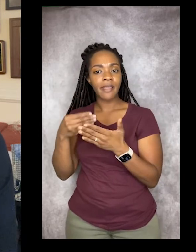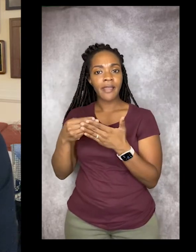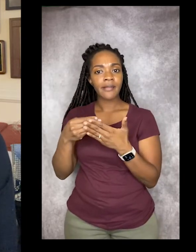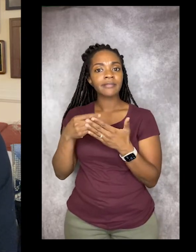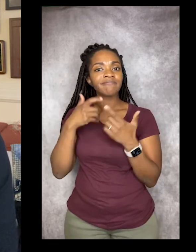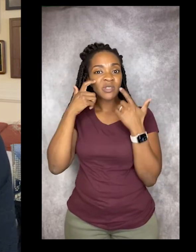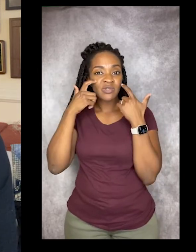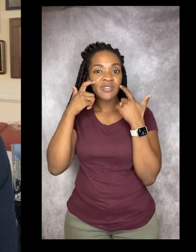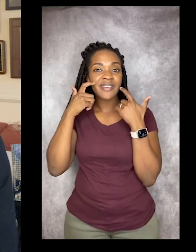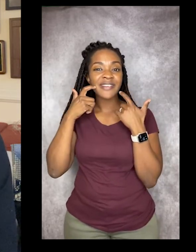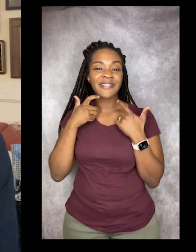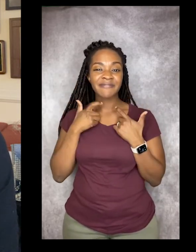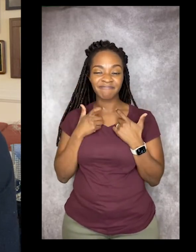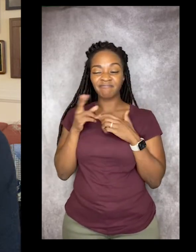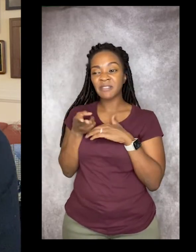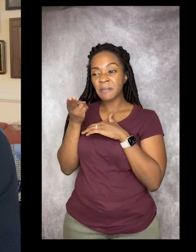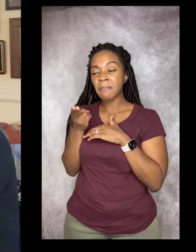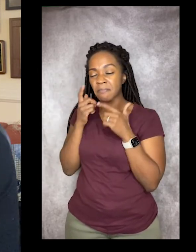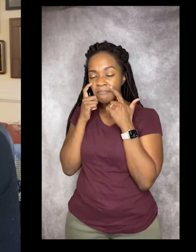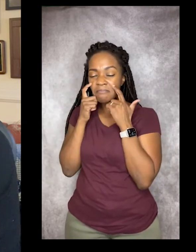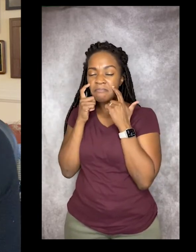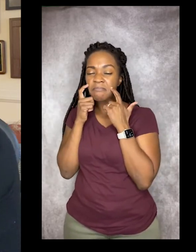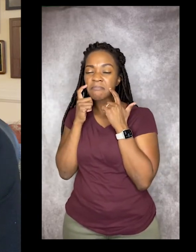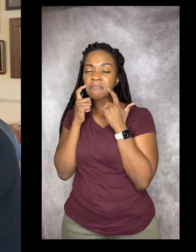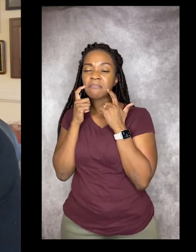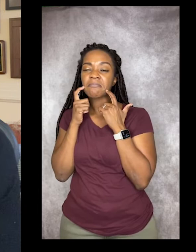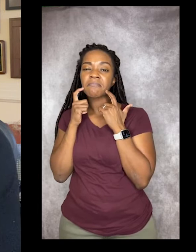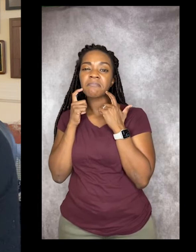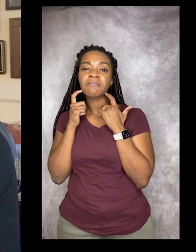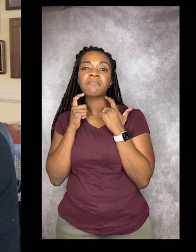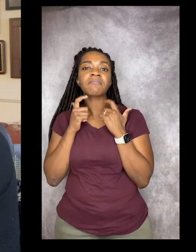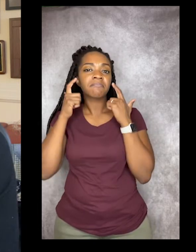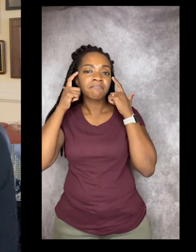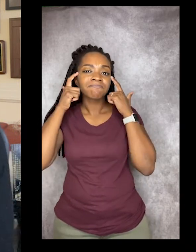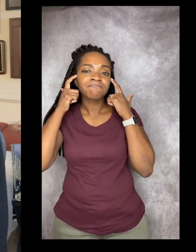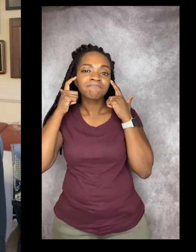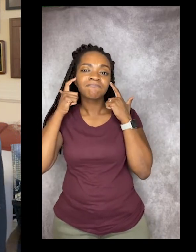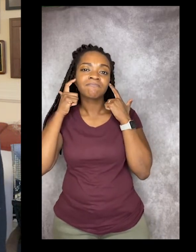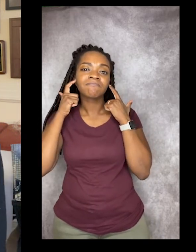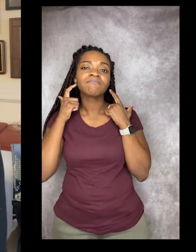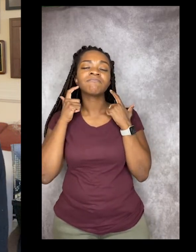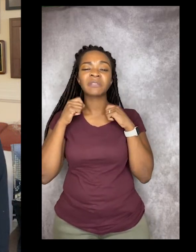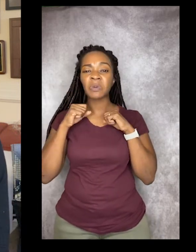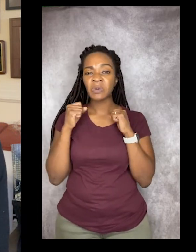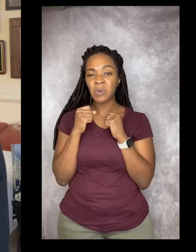and betrayal grew cold as they rolled down into his ears. After he had eaten, Joseph was sent to his